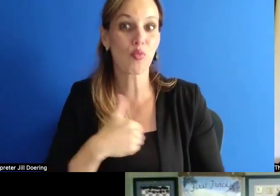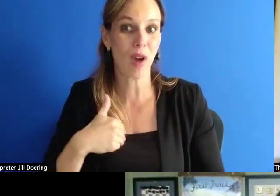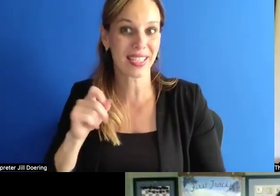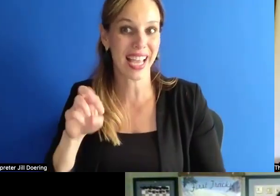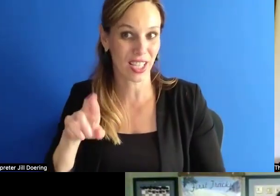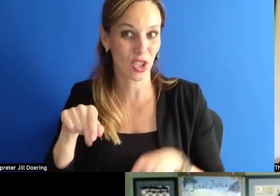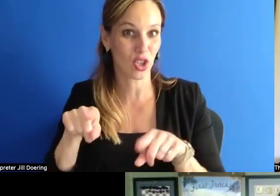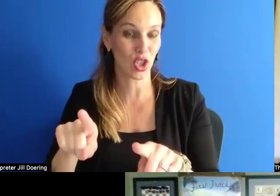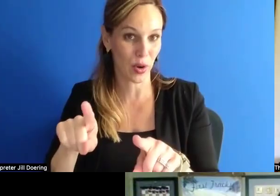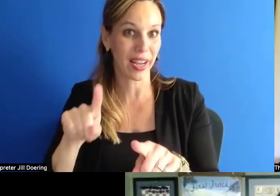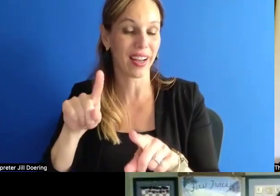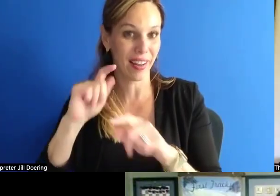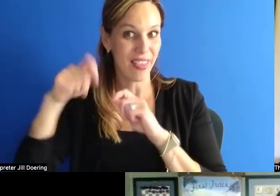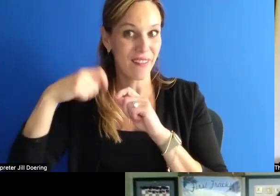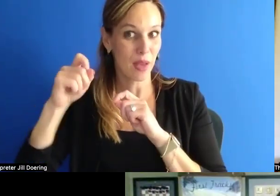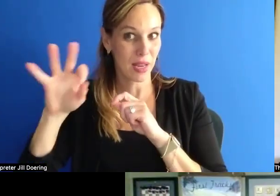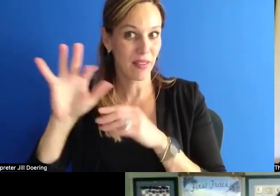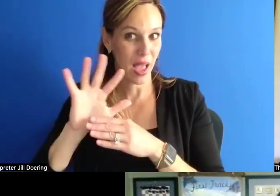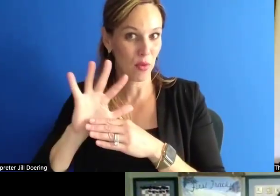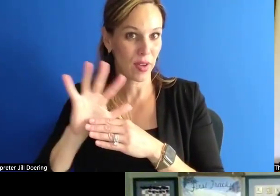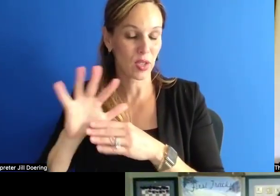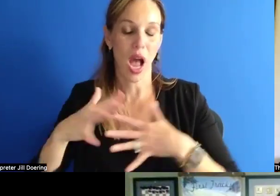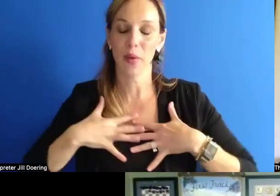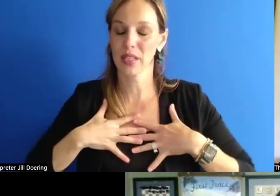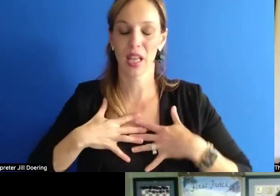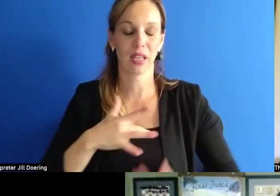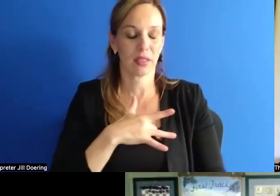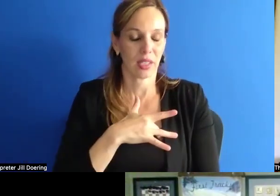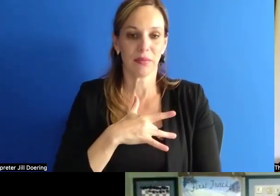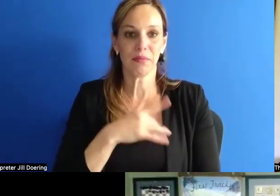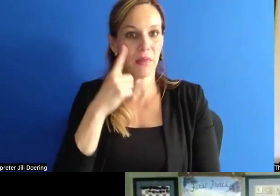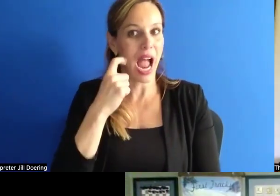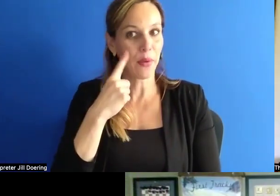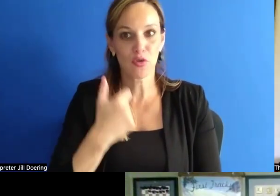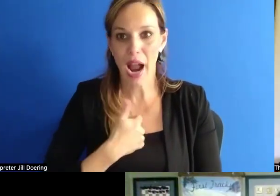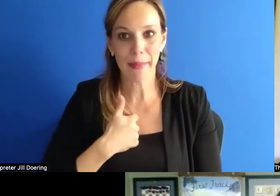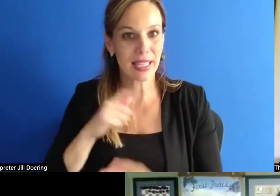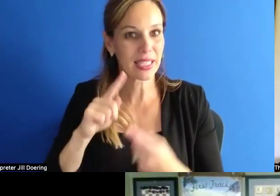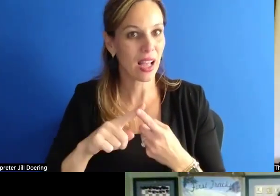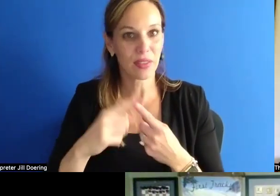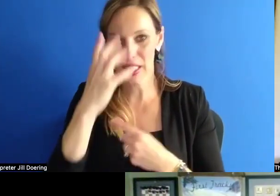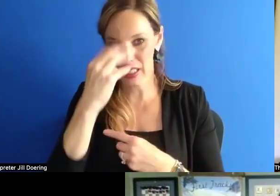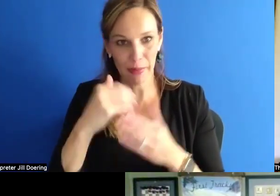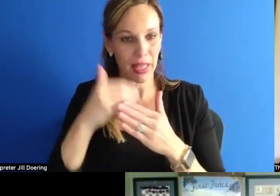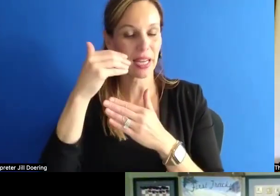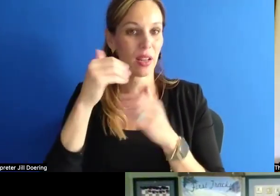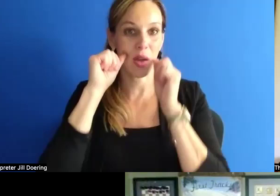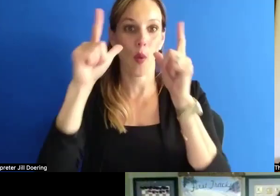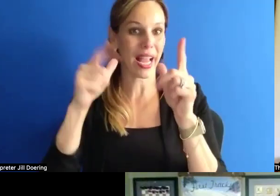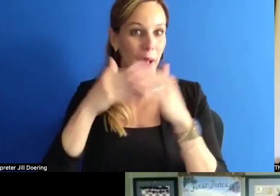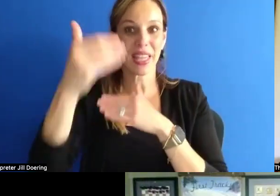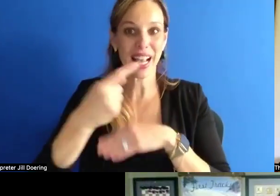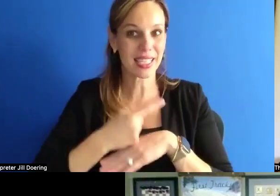was pretty well devastated, and I would cry myself to sleep. And then I'd wake up the next day and go to set and be